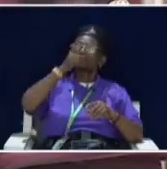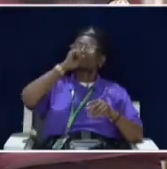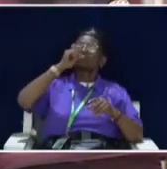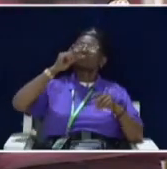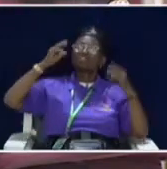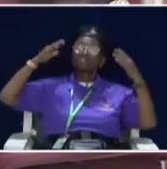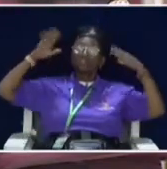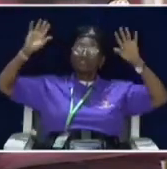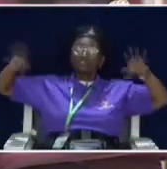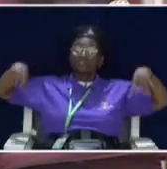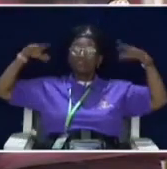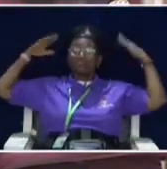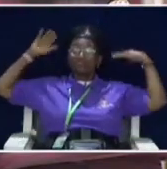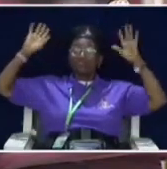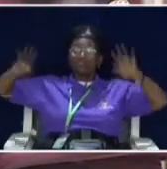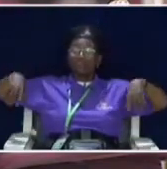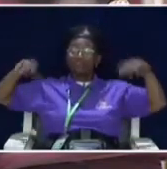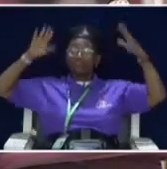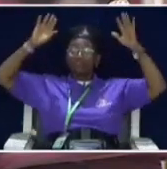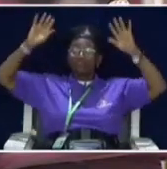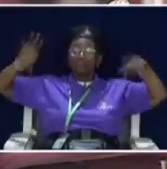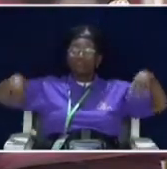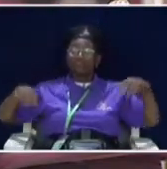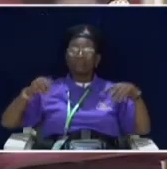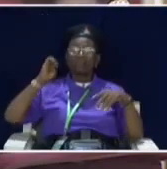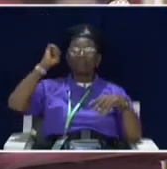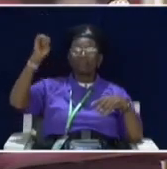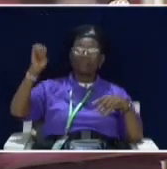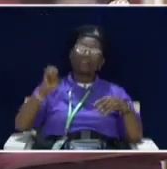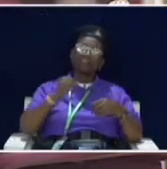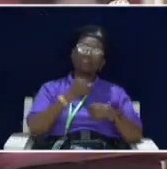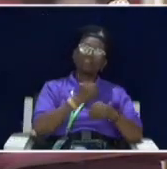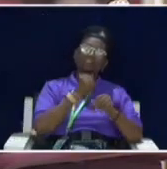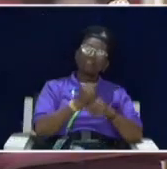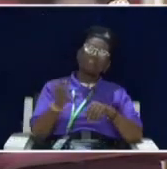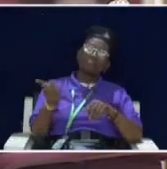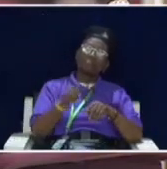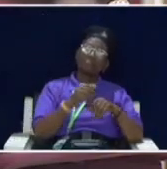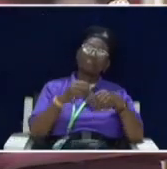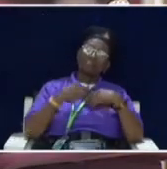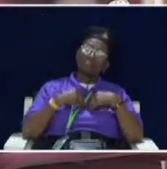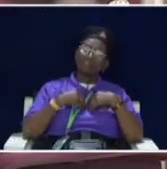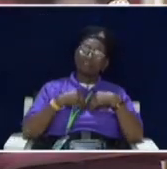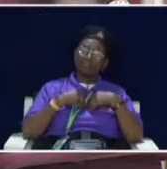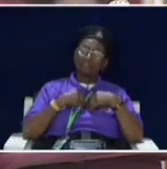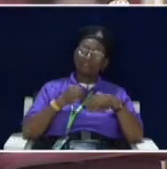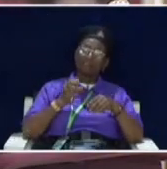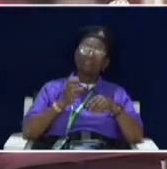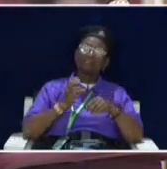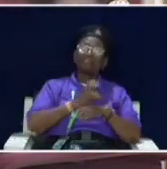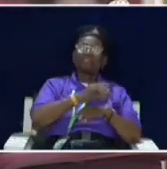it causes you to have sweatless success. O ma je ki o si aseyori lai lagun.